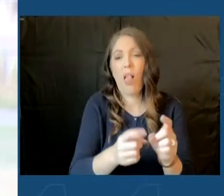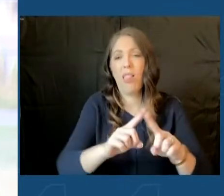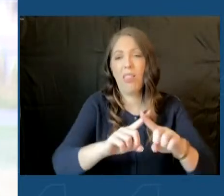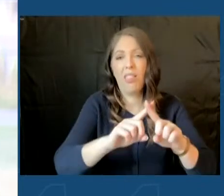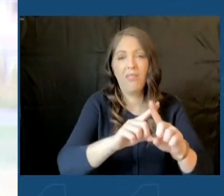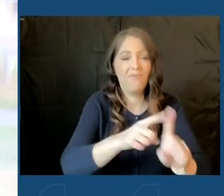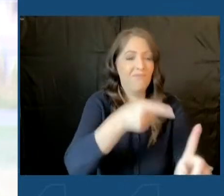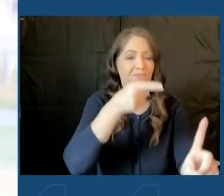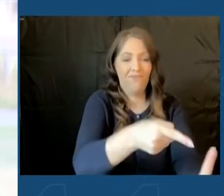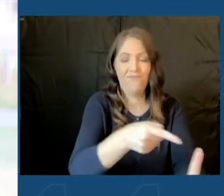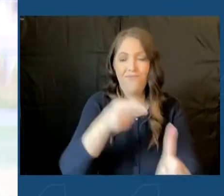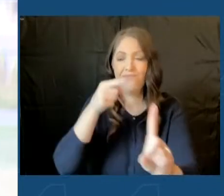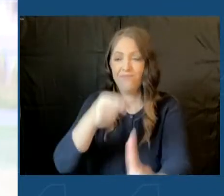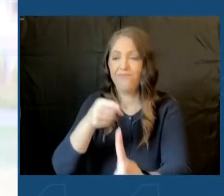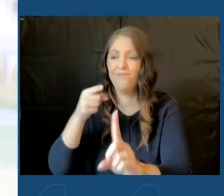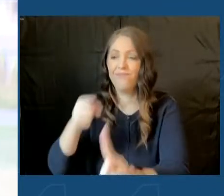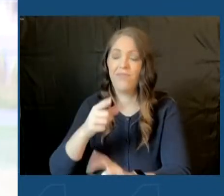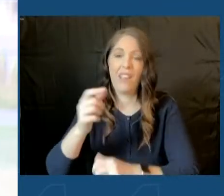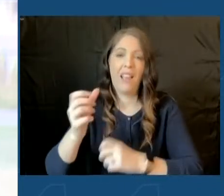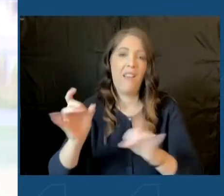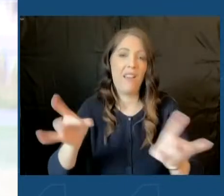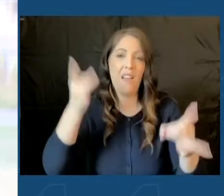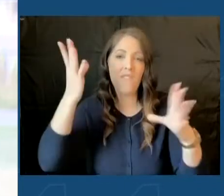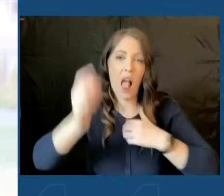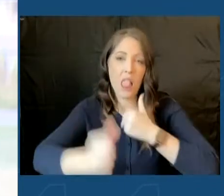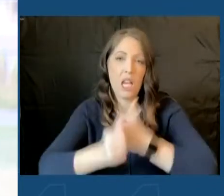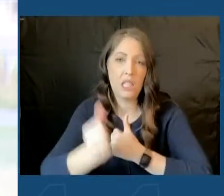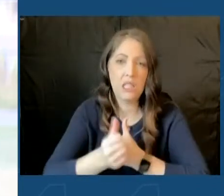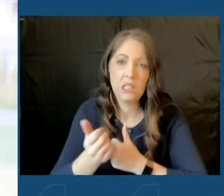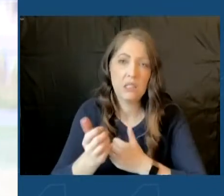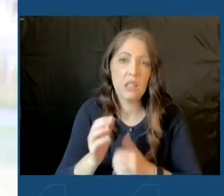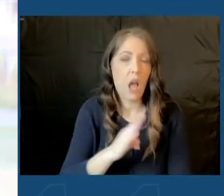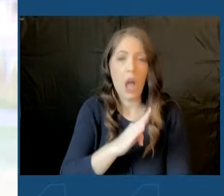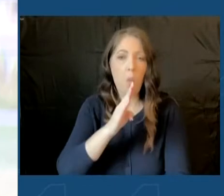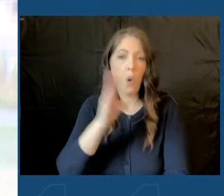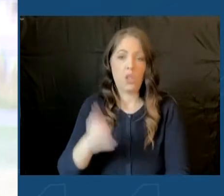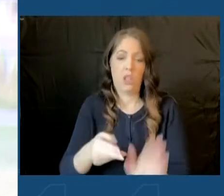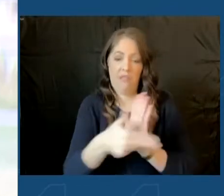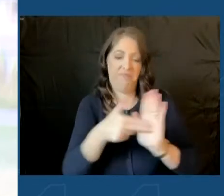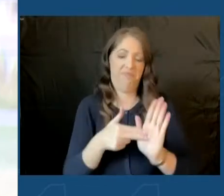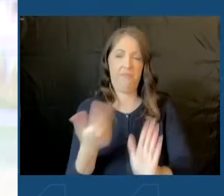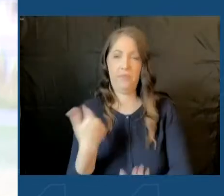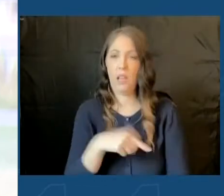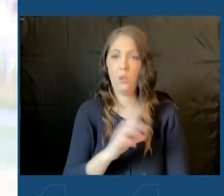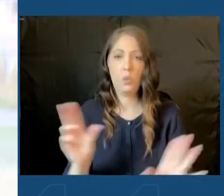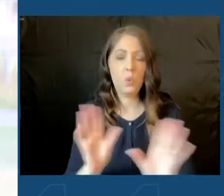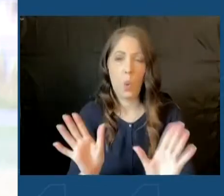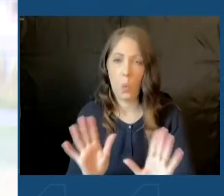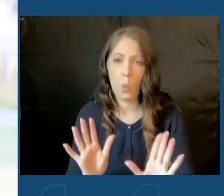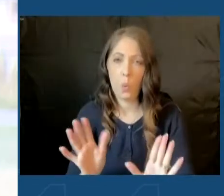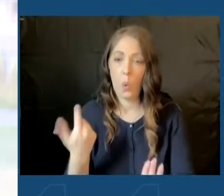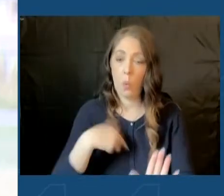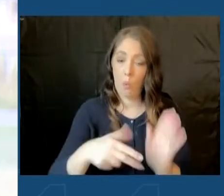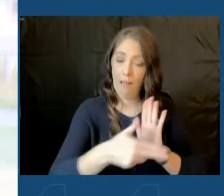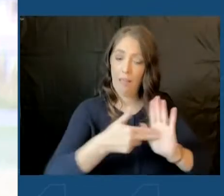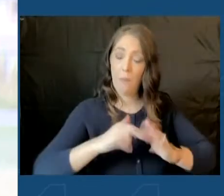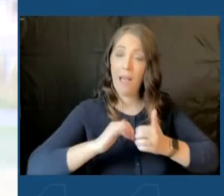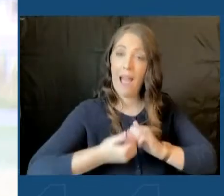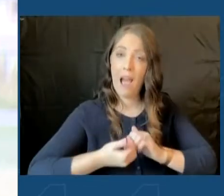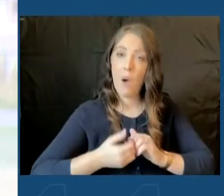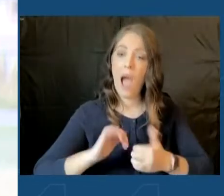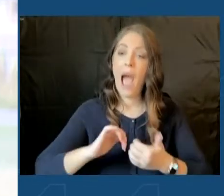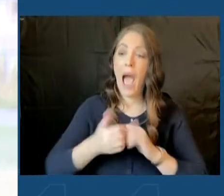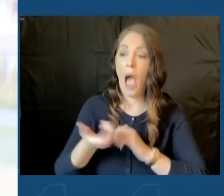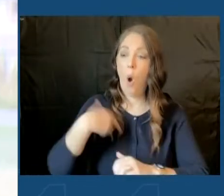anywhere, and they don't define us, and they never will. What will be defined by is how we came back after that